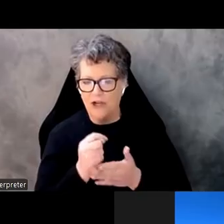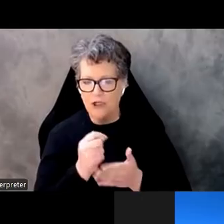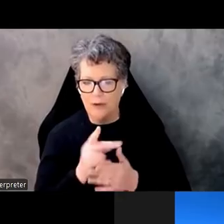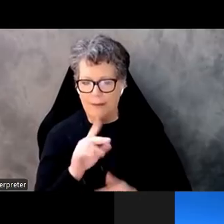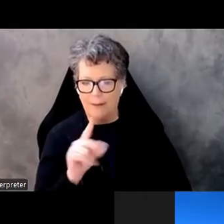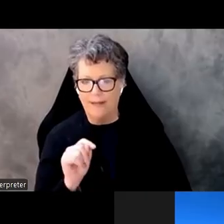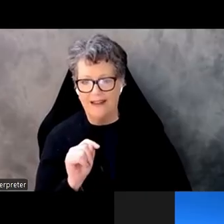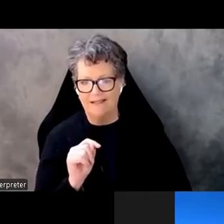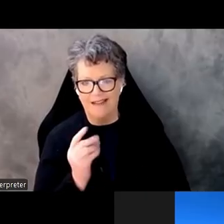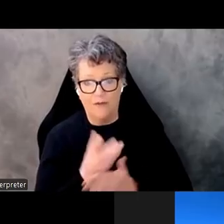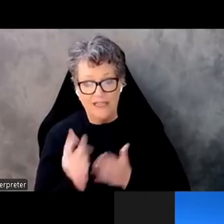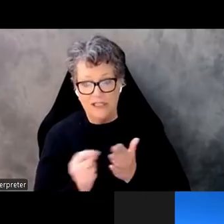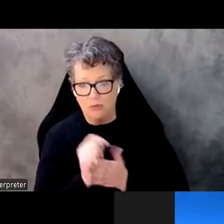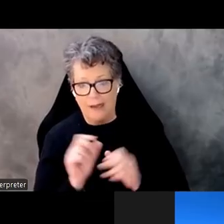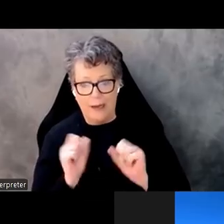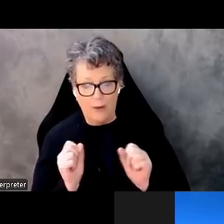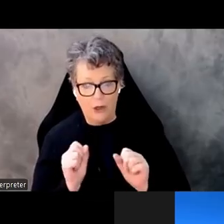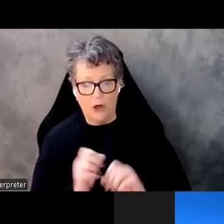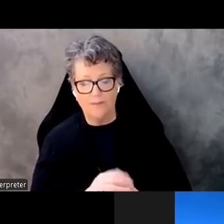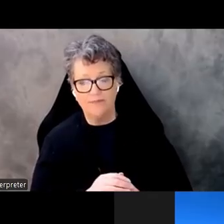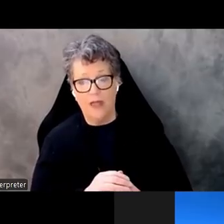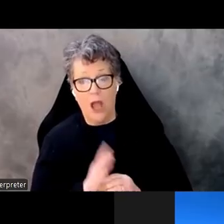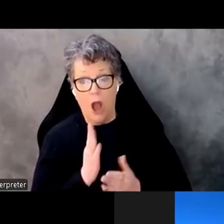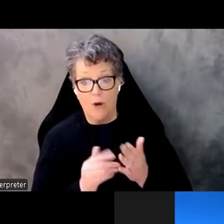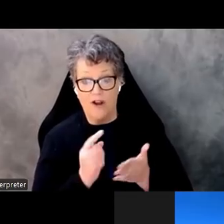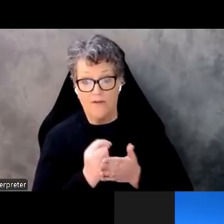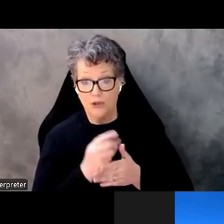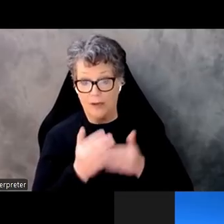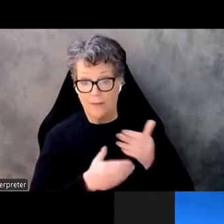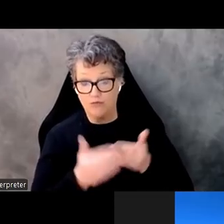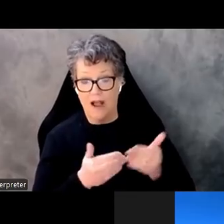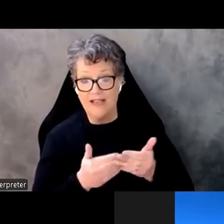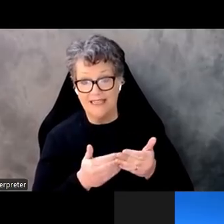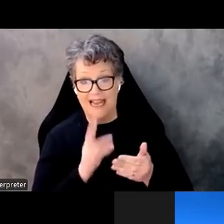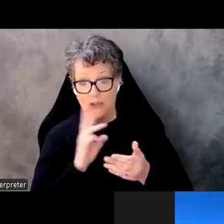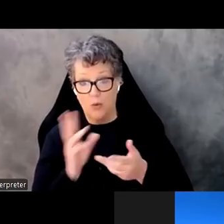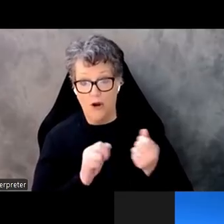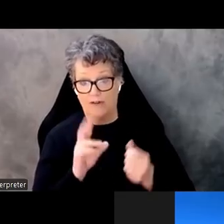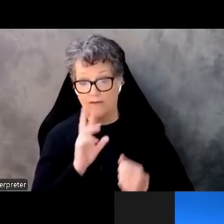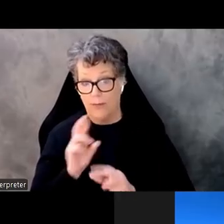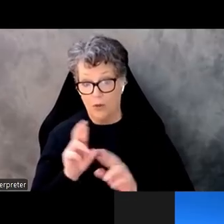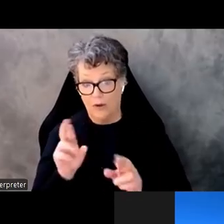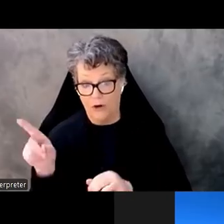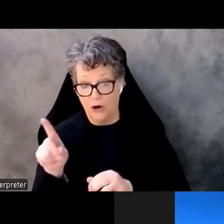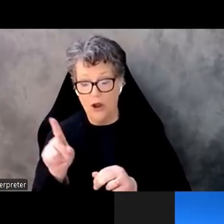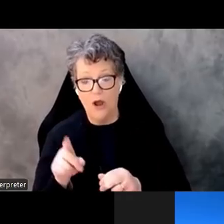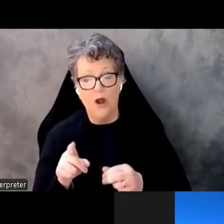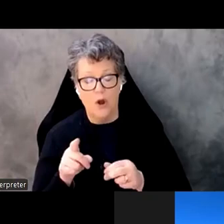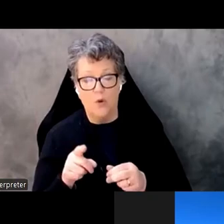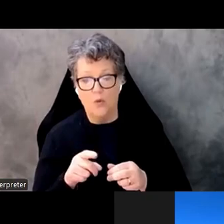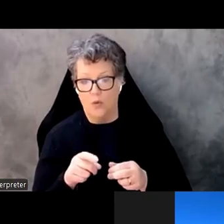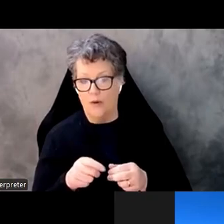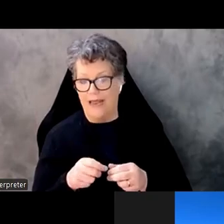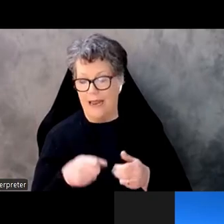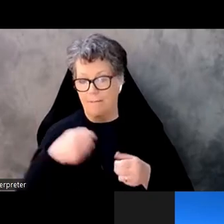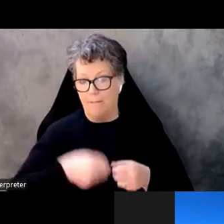every spring and winter is part of our treatment process takes the water from the river. We pump that across to our sedimentation basins, which sit